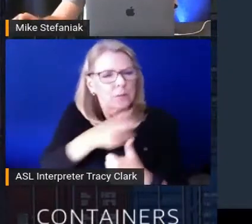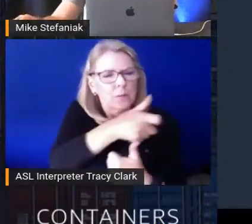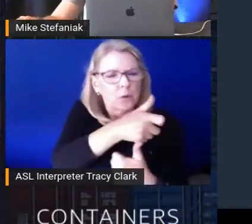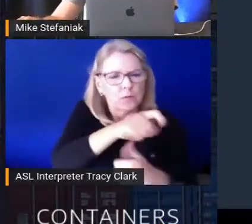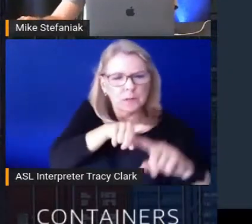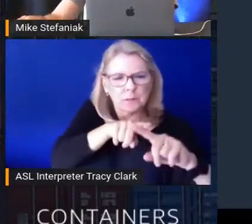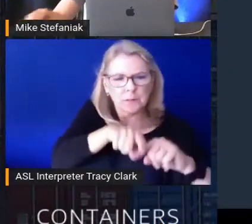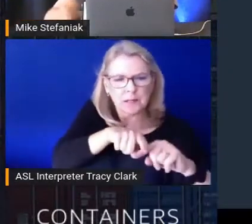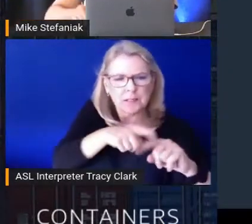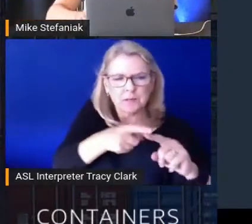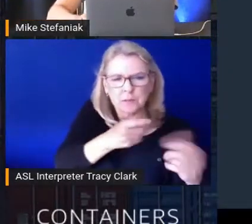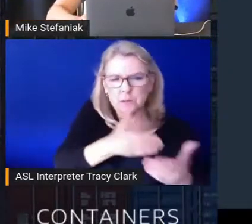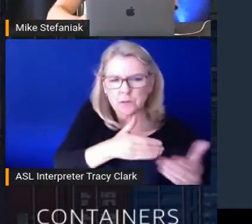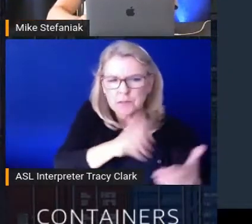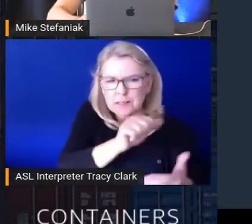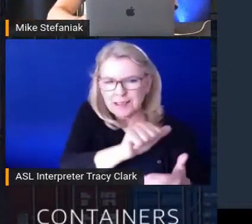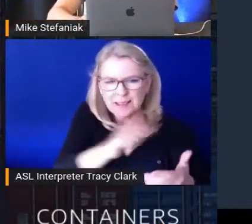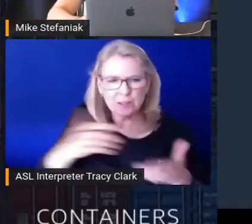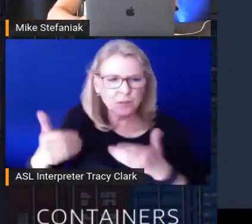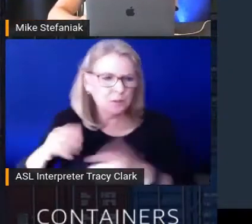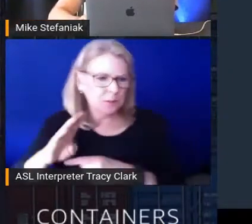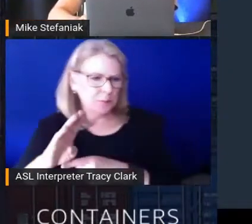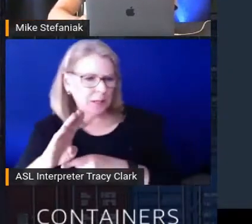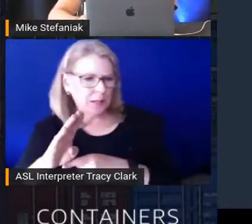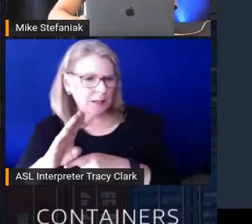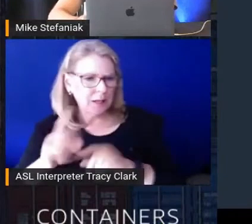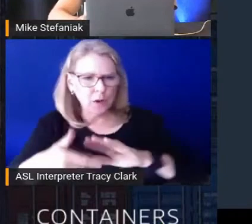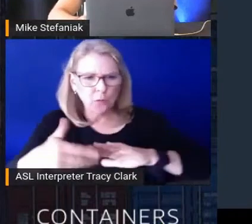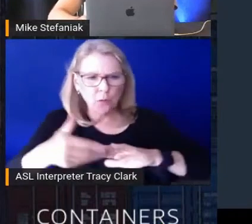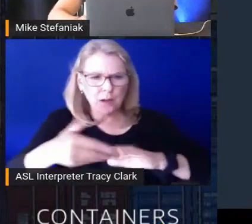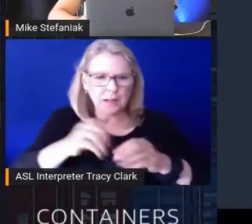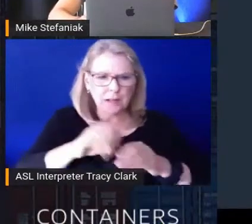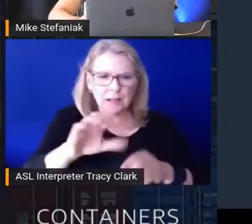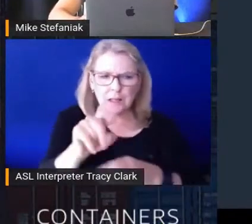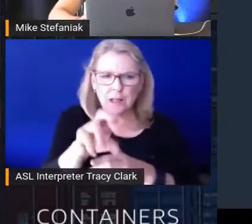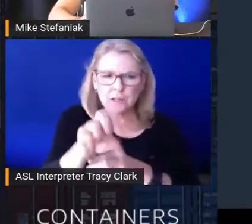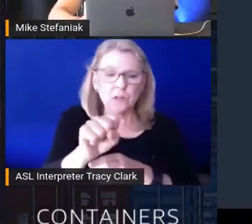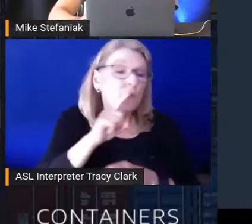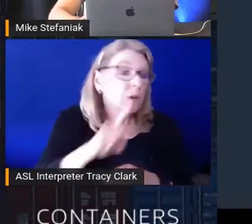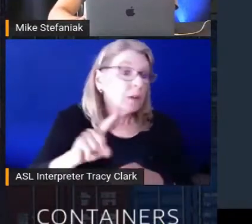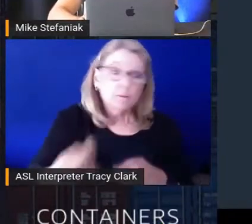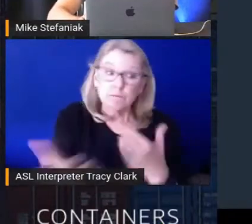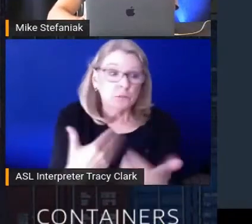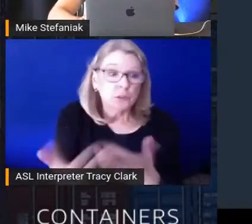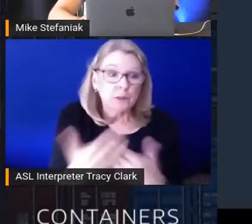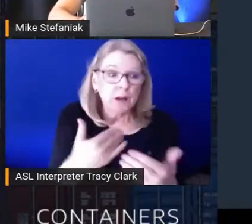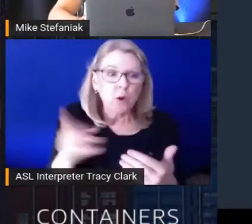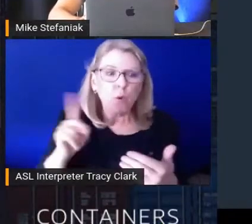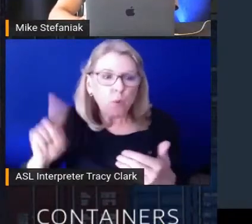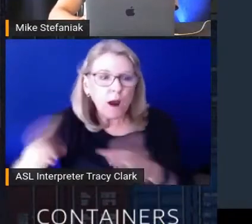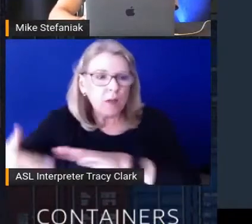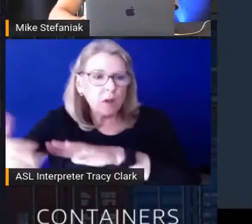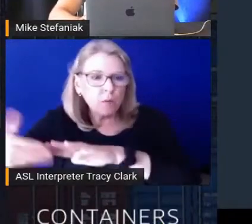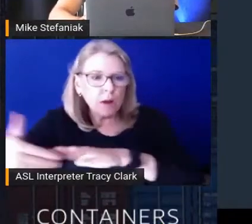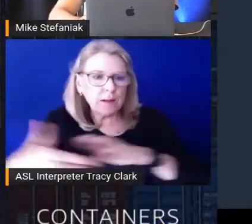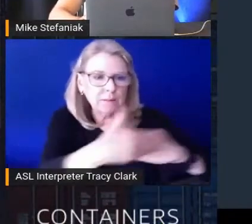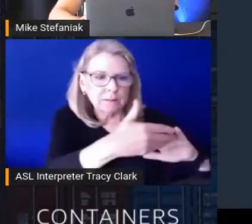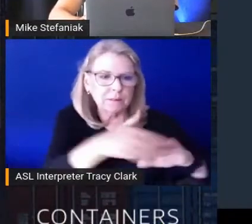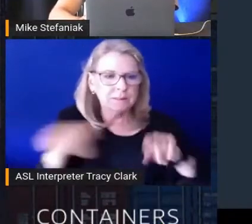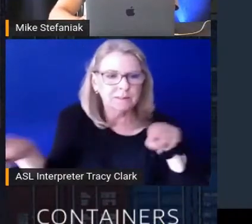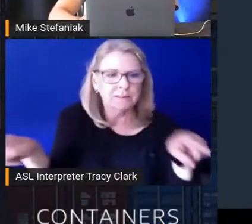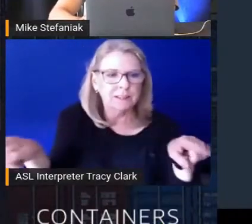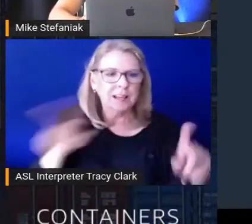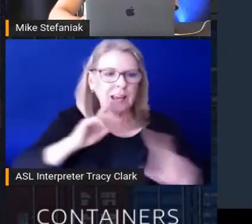or different clusters. It shouldn't really matter where they're running for them to talk to each other. And so we are working on implementing a